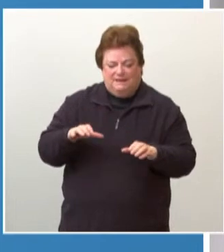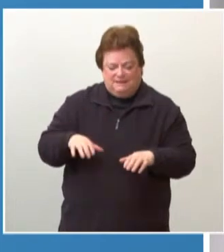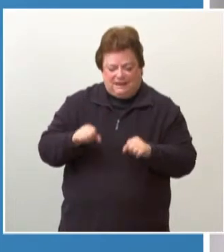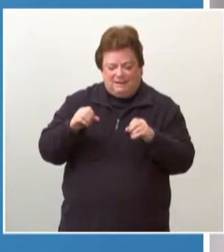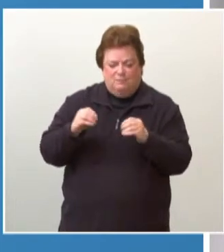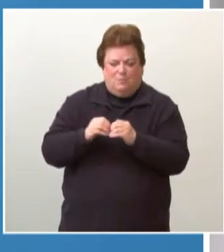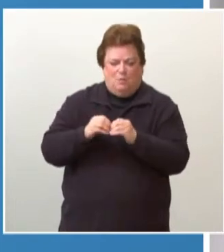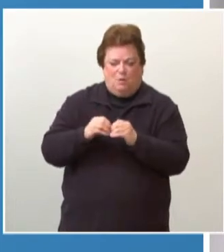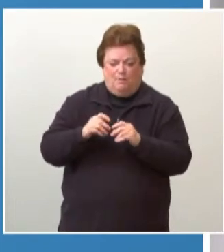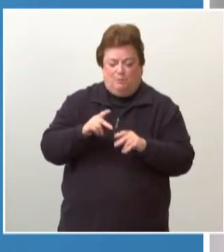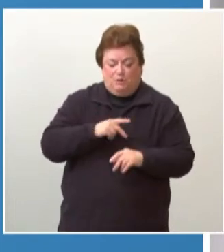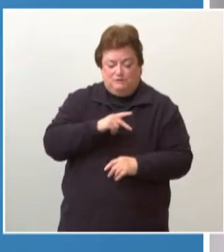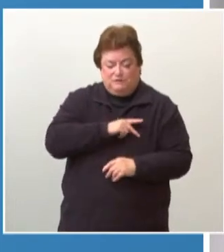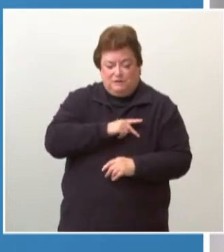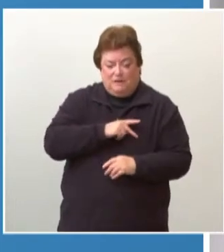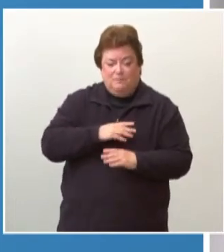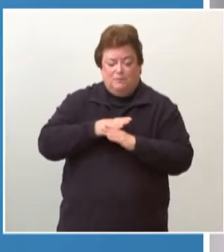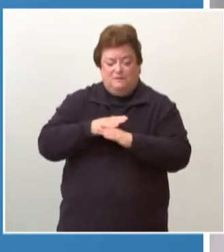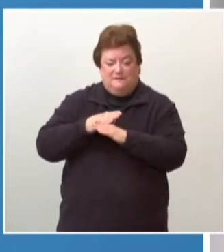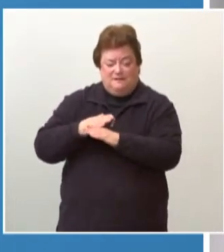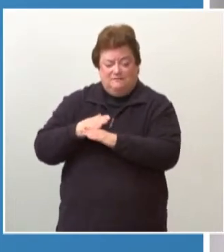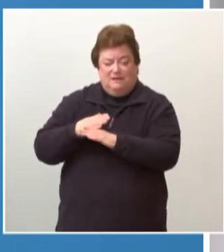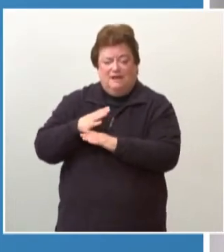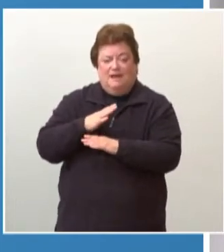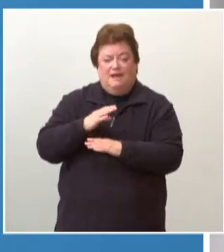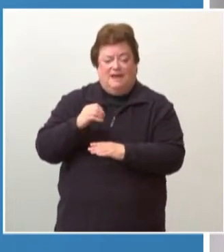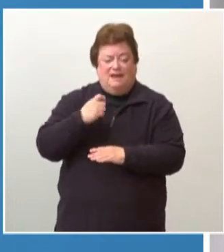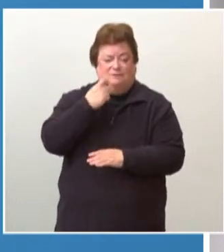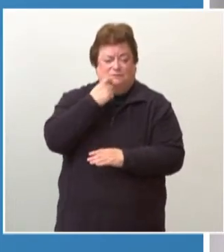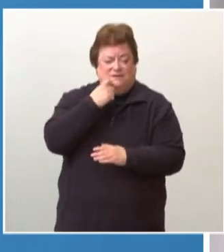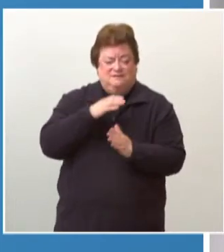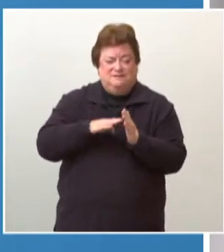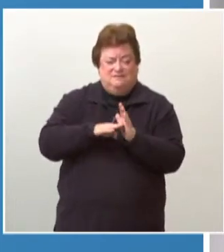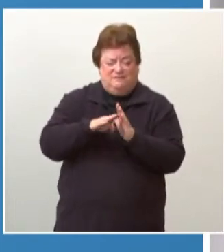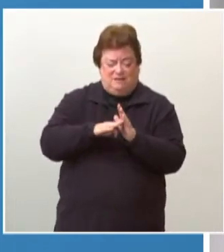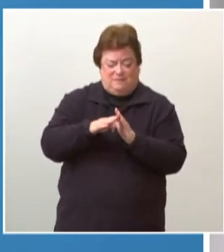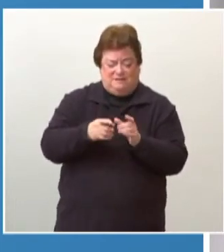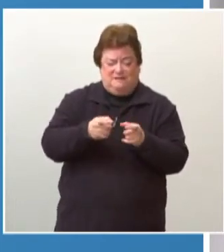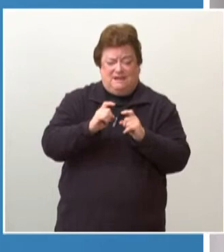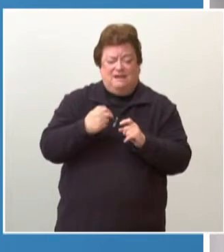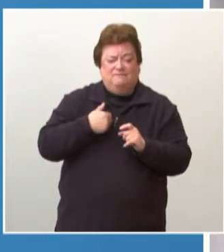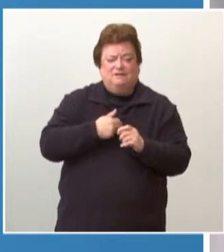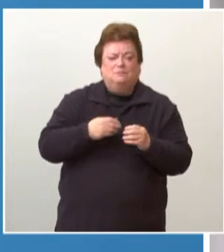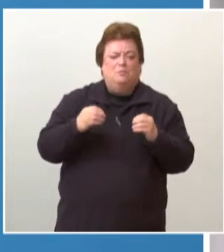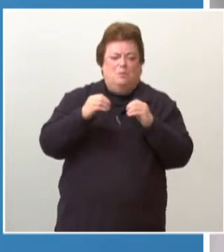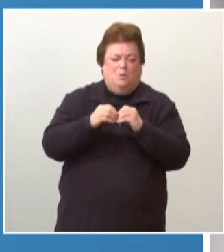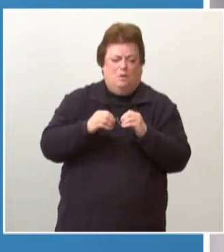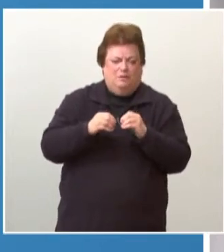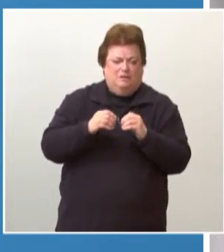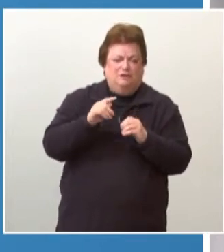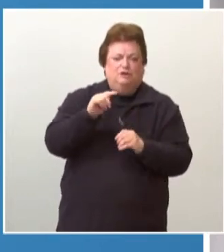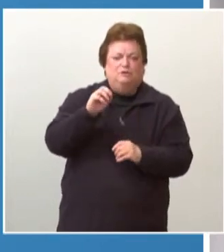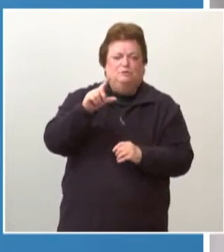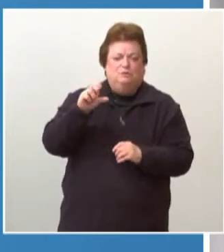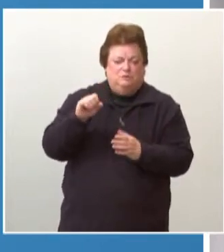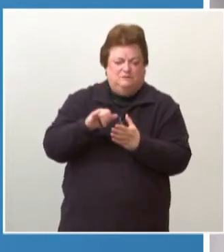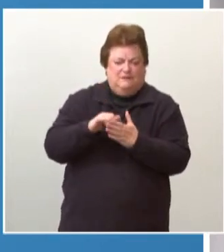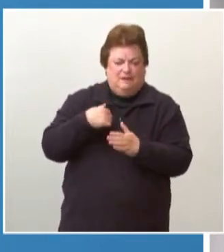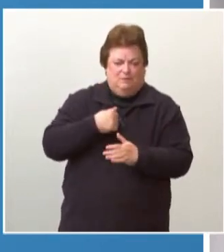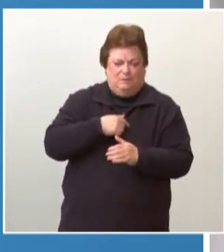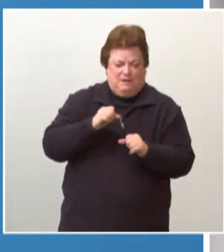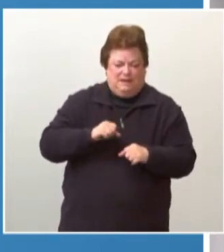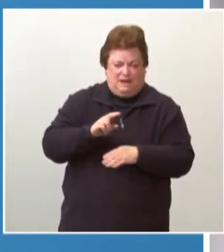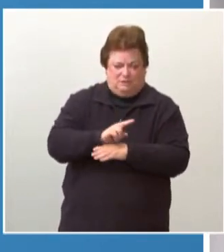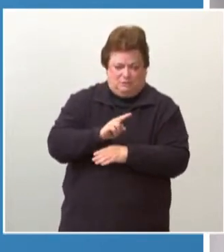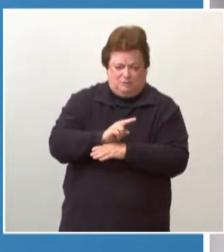to reduce the impact of the virus, and recent developments provide us with more tools that we can use. As we've